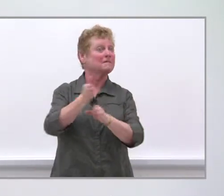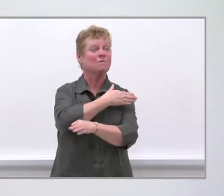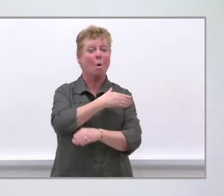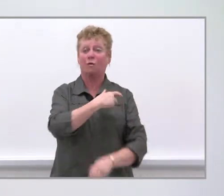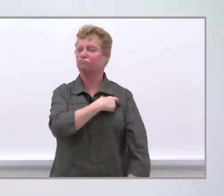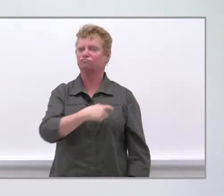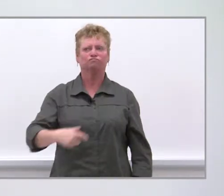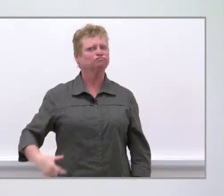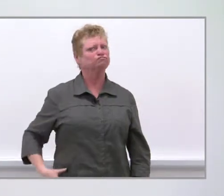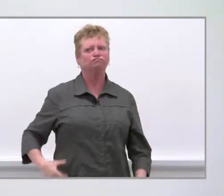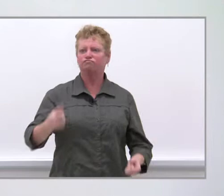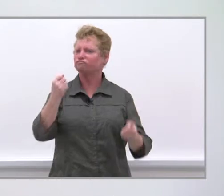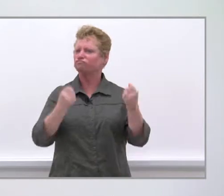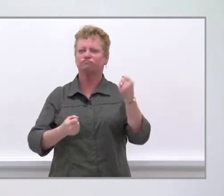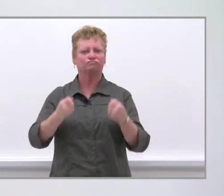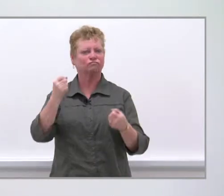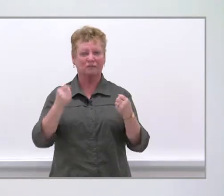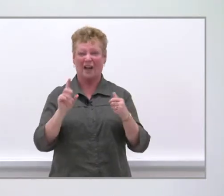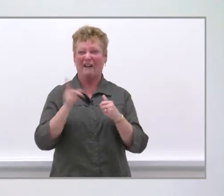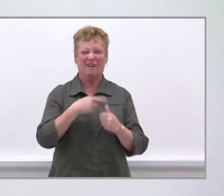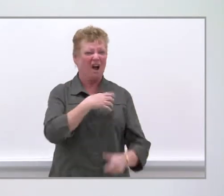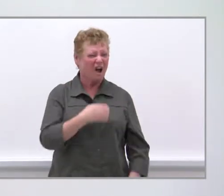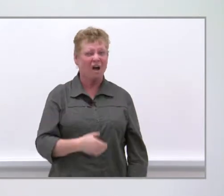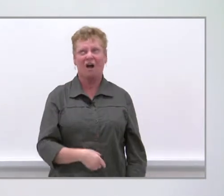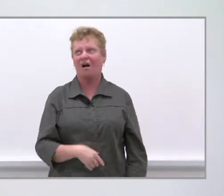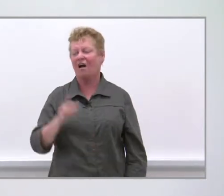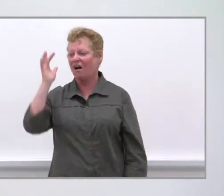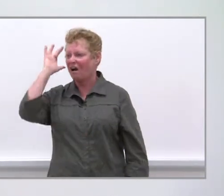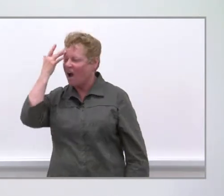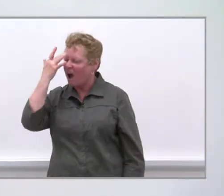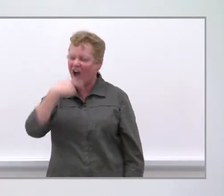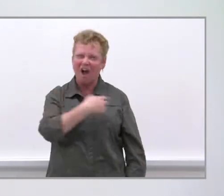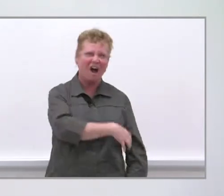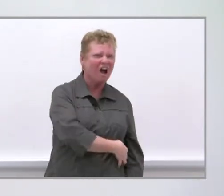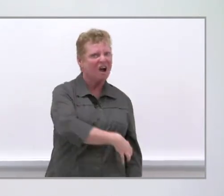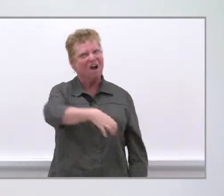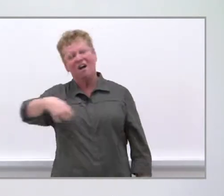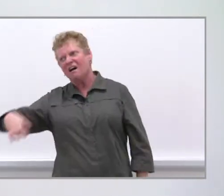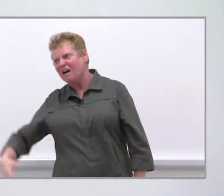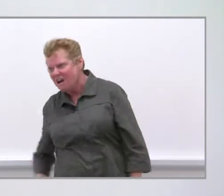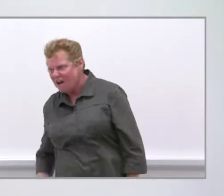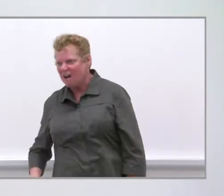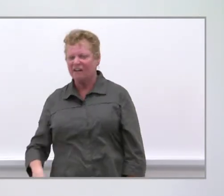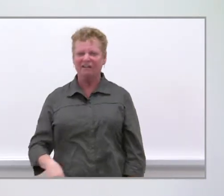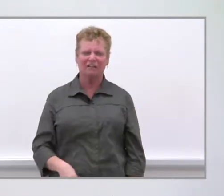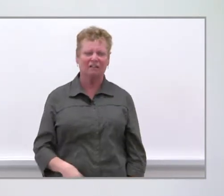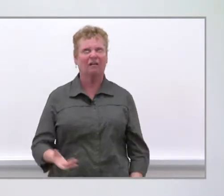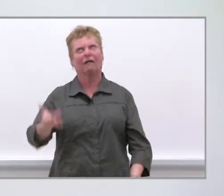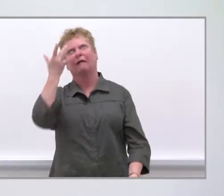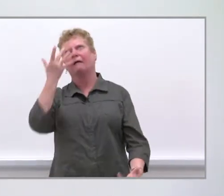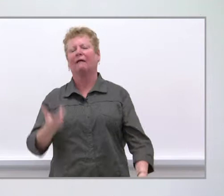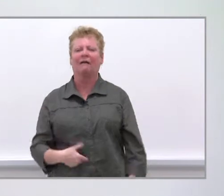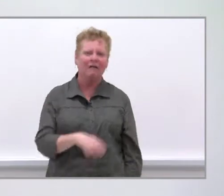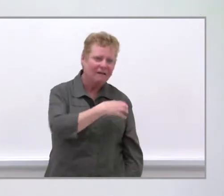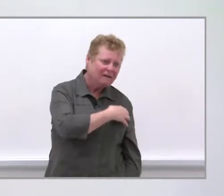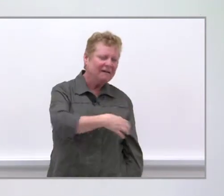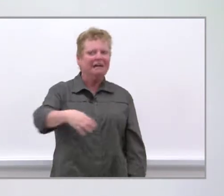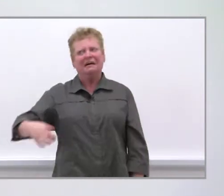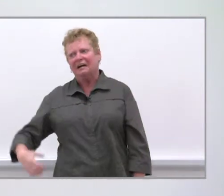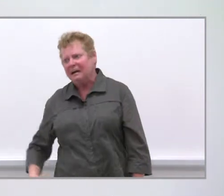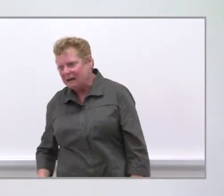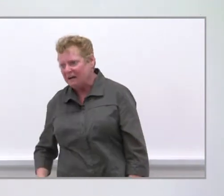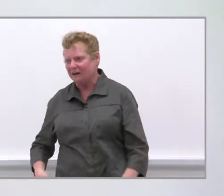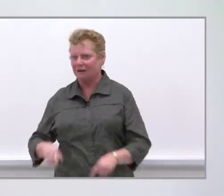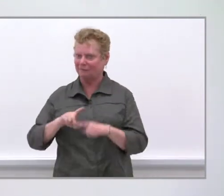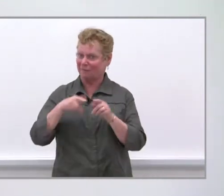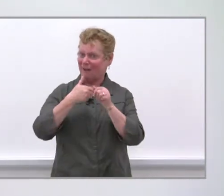we never wore seatbelts. And at first it was like, oh man, we have to wear these things. But we knew what the